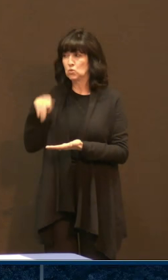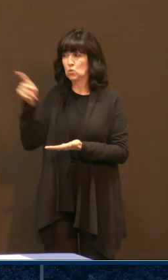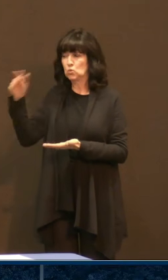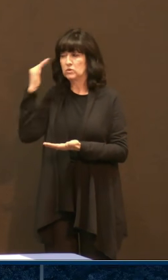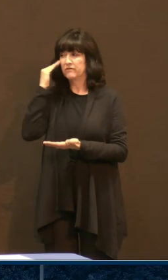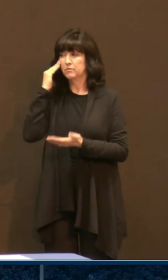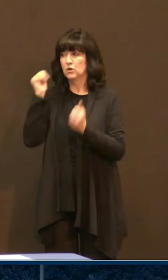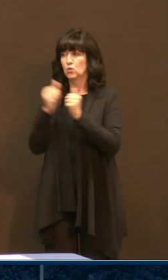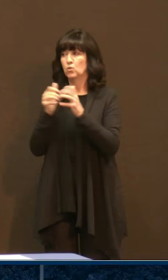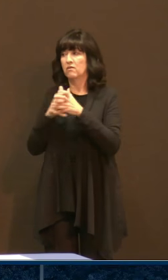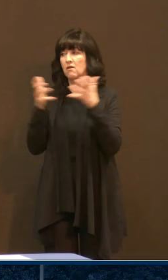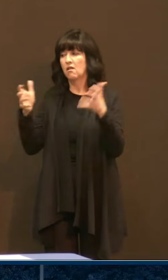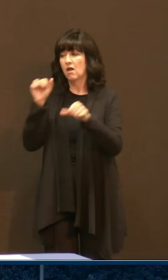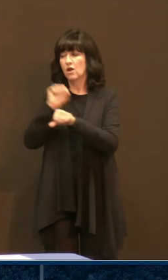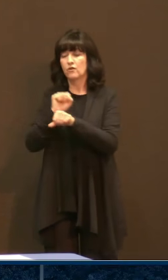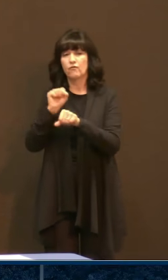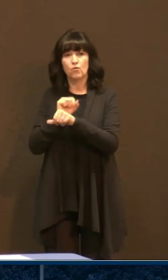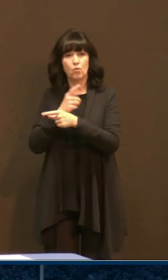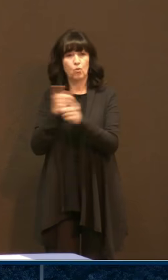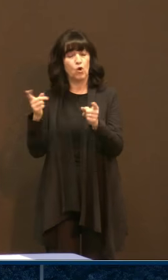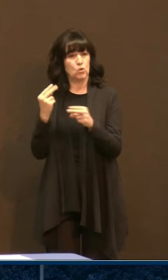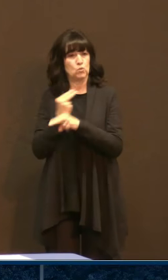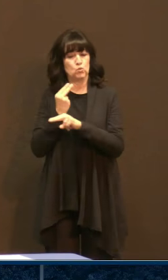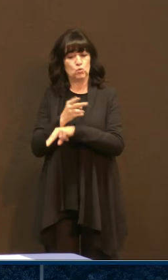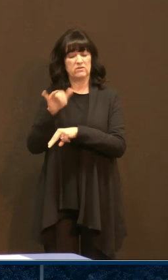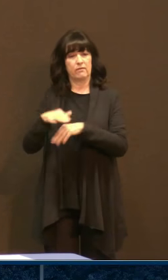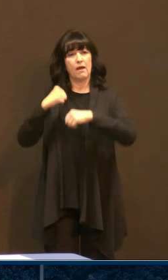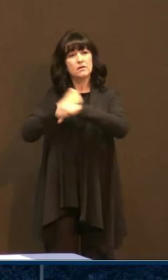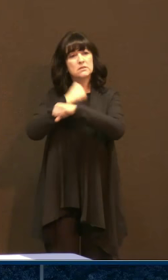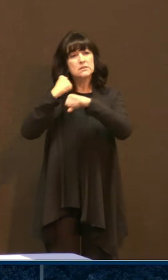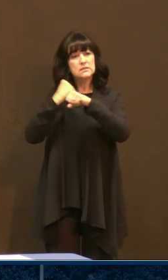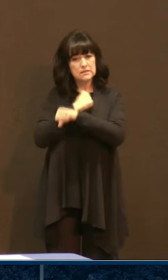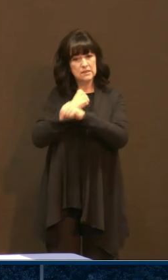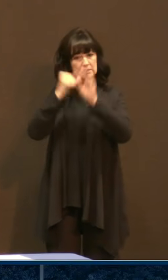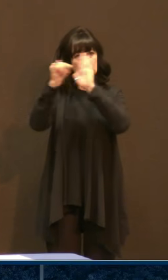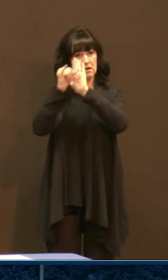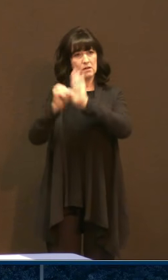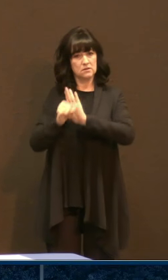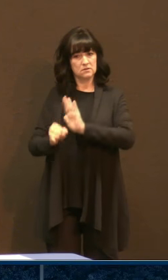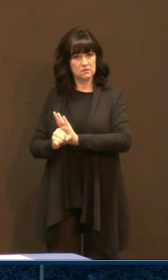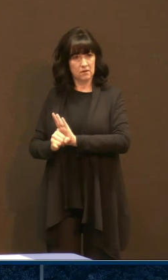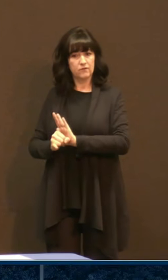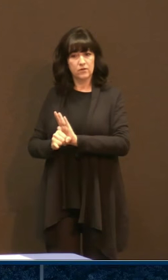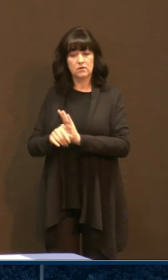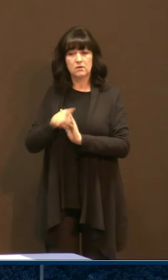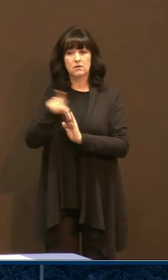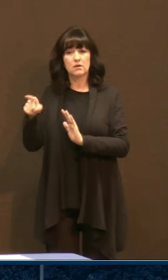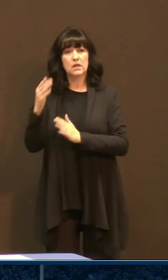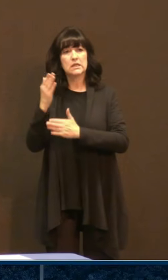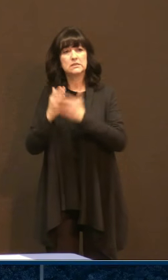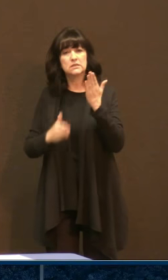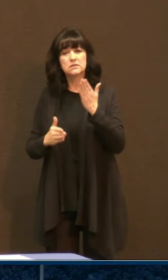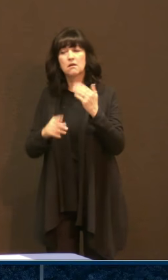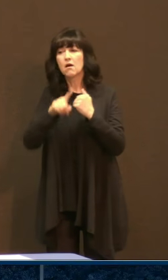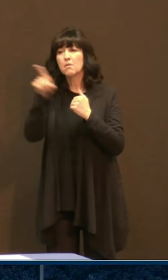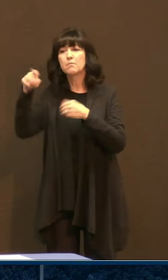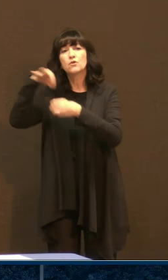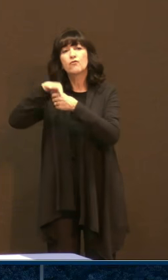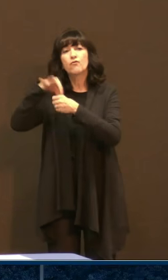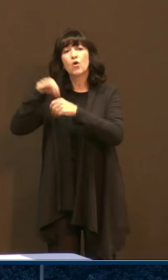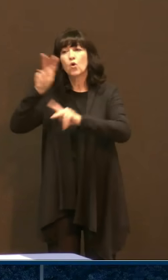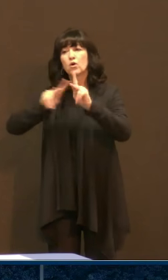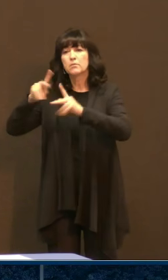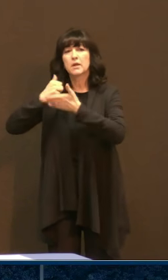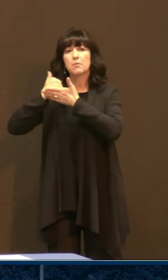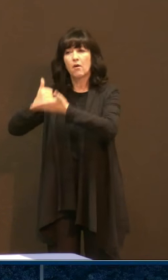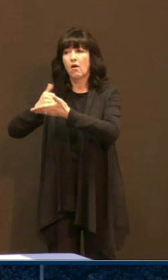data to identify those sites. We're working with elected officials to identify those sites. Got a